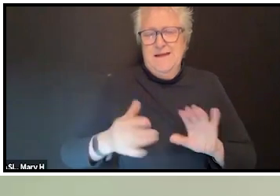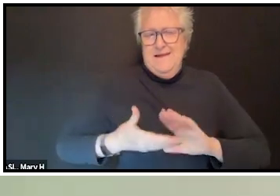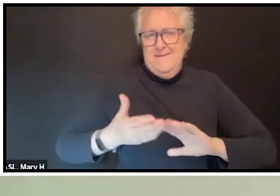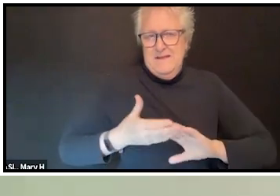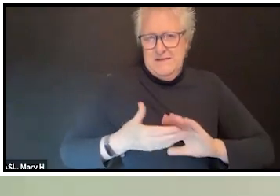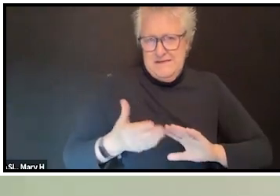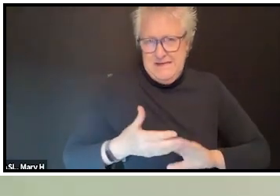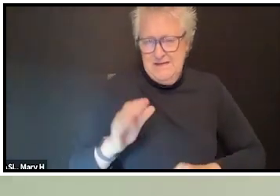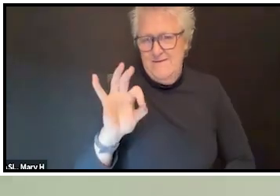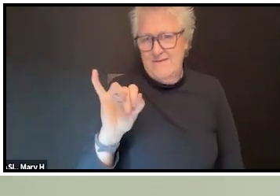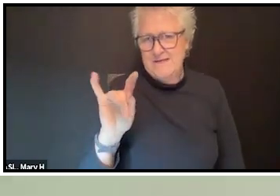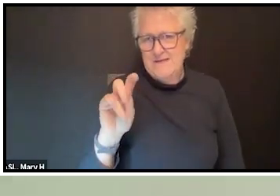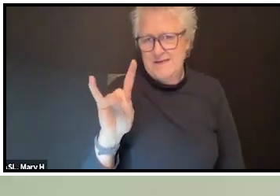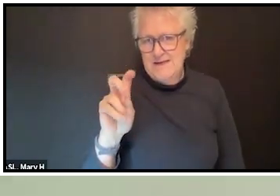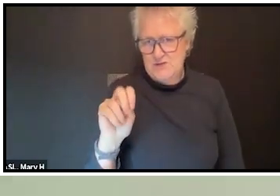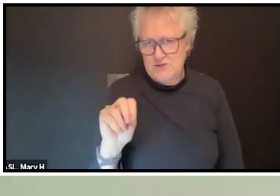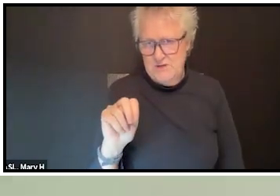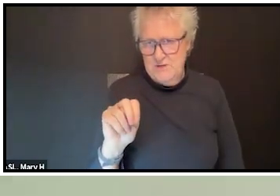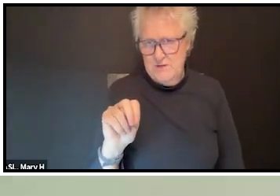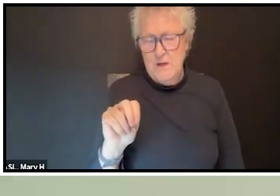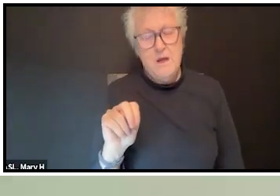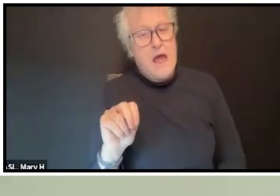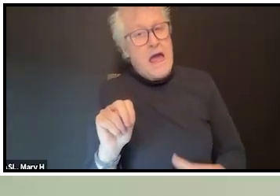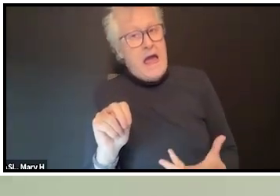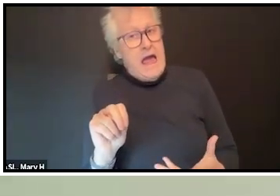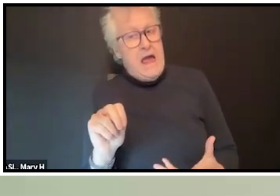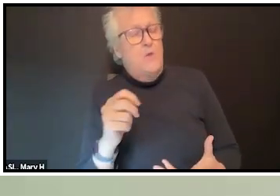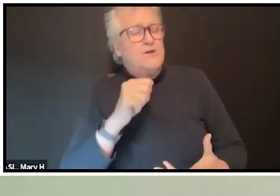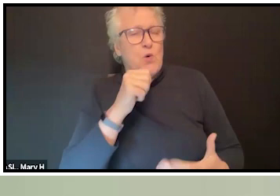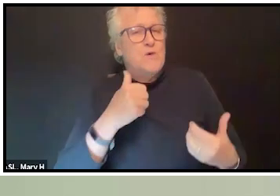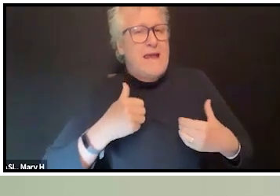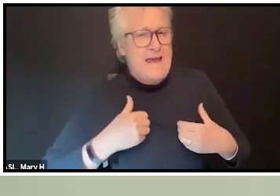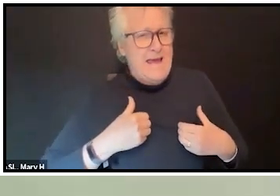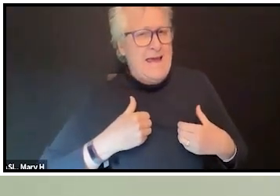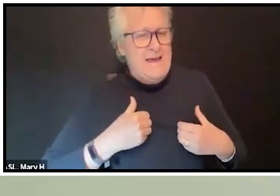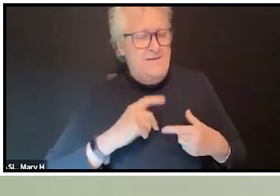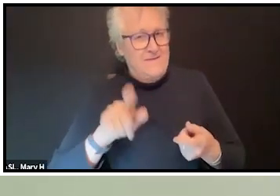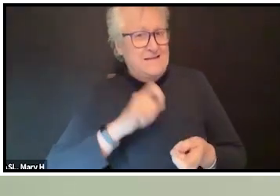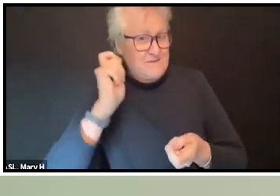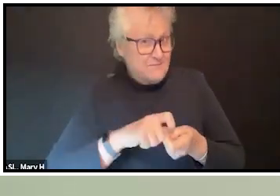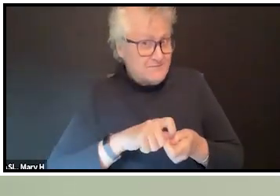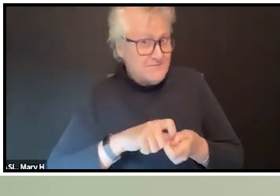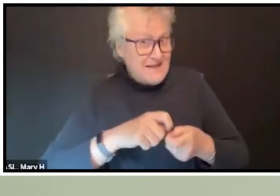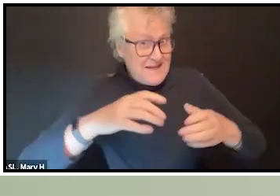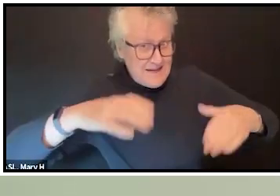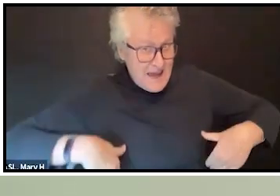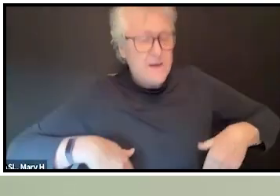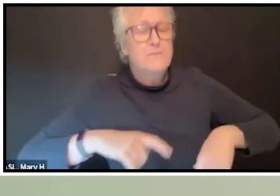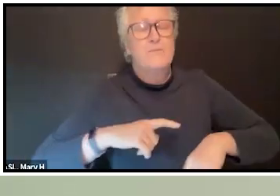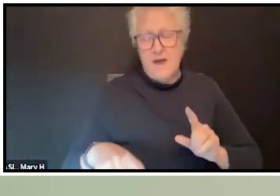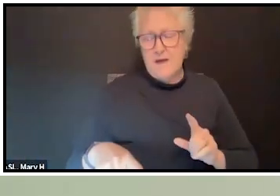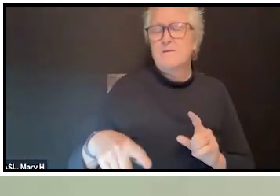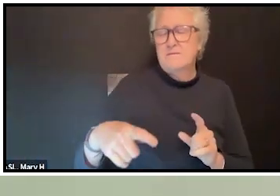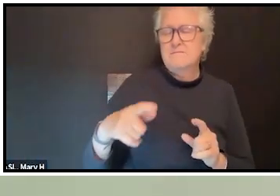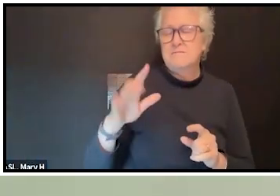what's not. We are still meeting to discuss that. But again, when we meet with the independent plan writers, we'll talk more through that. And